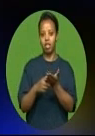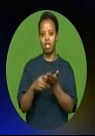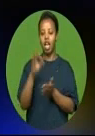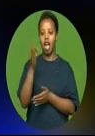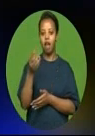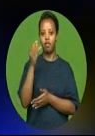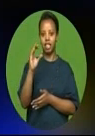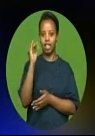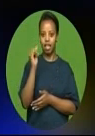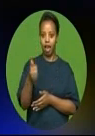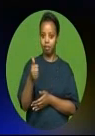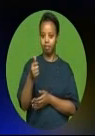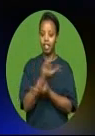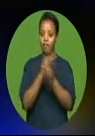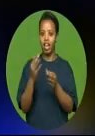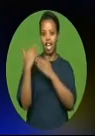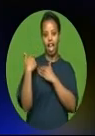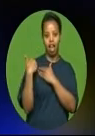FCA, free carrier,